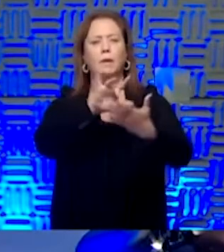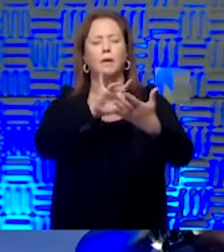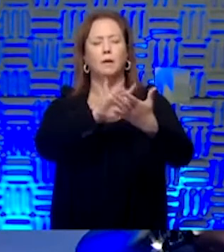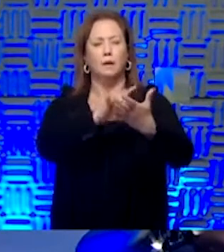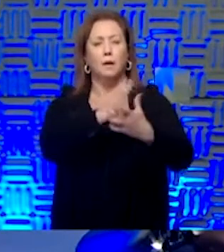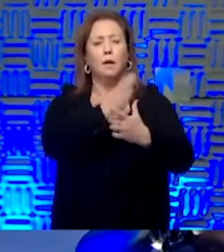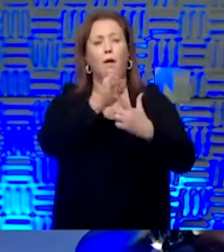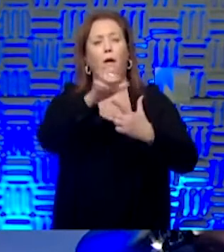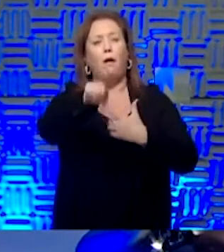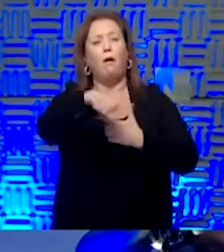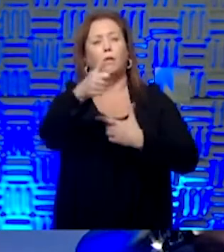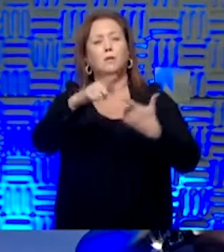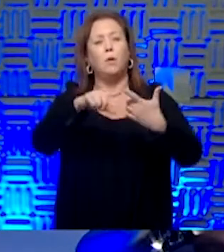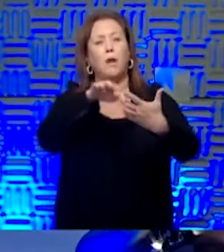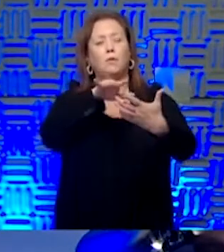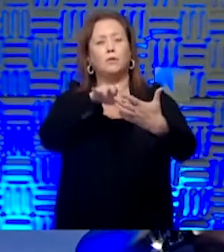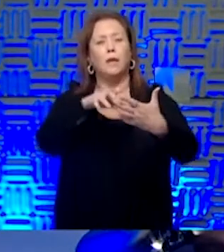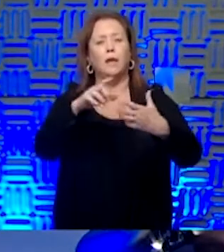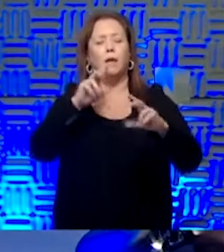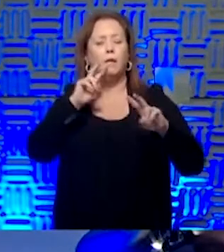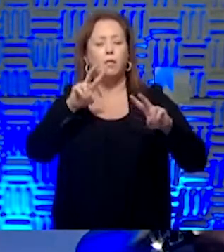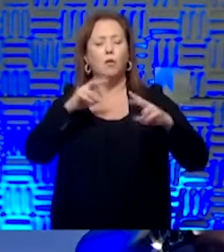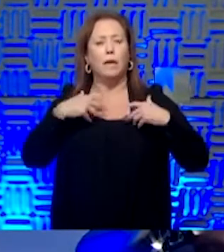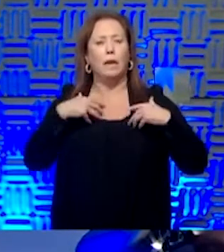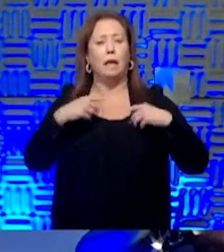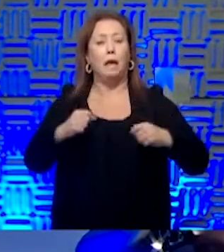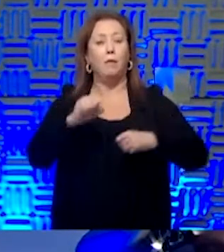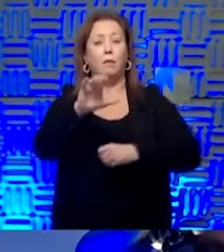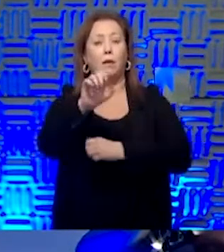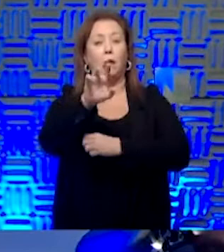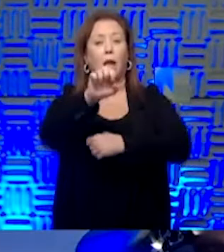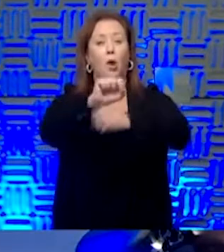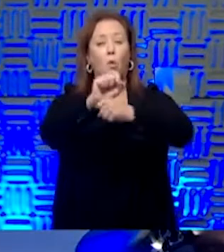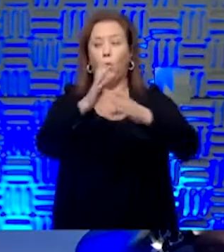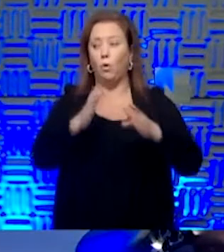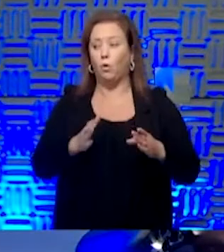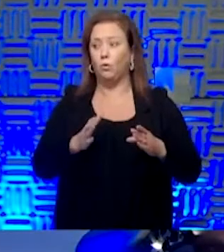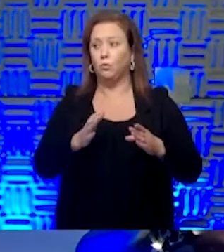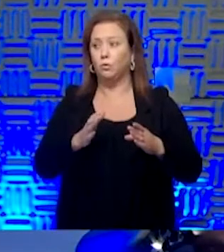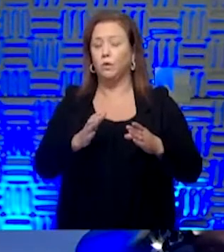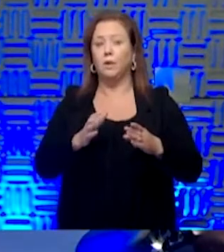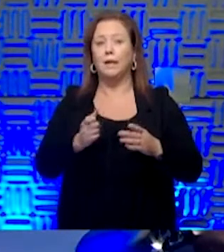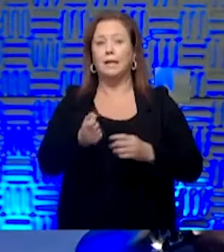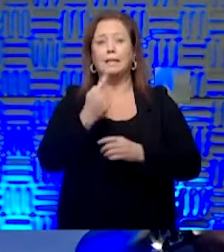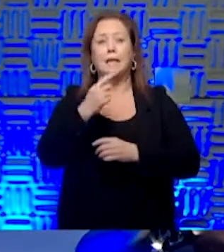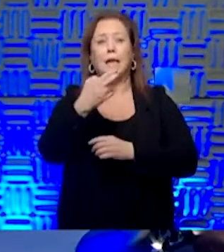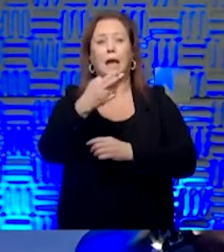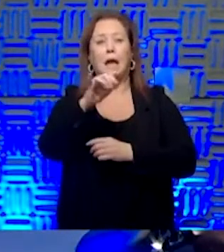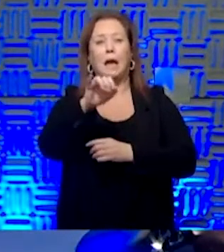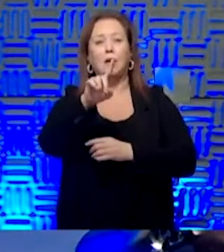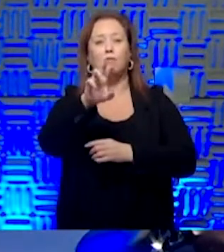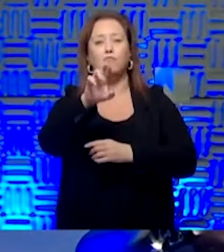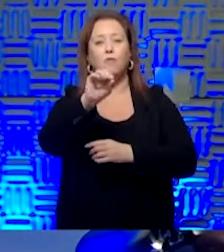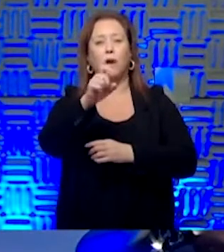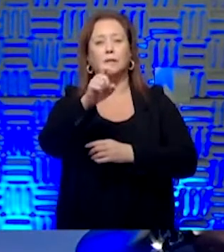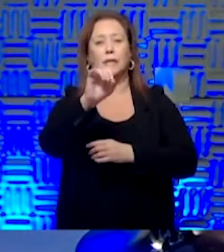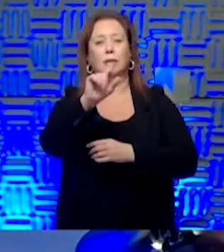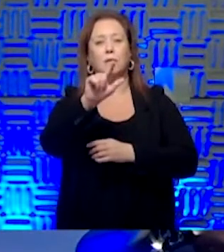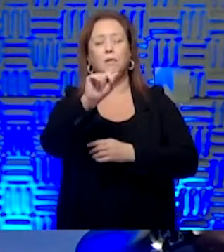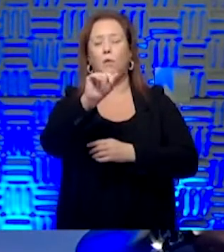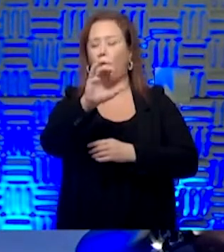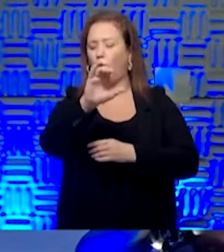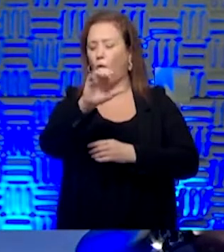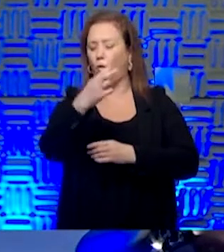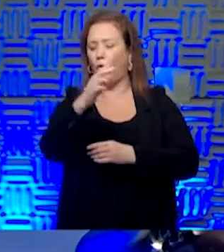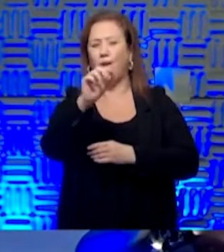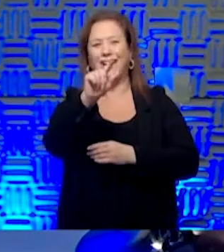going to be starting a study looking at healthcare workers who can take hydroxychloroquine as a prophylactic measure.